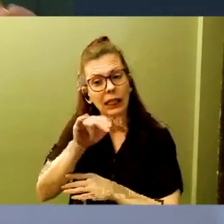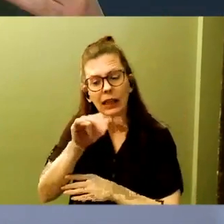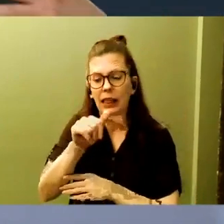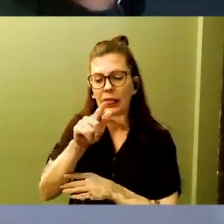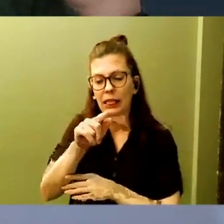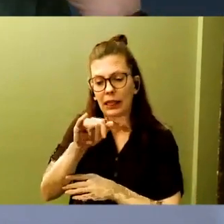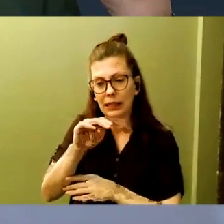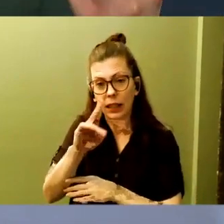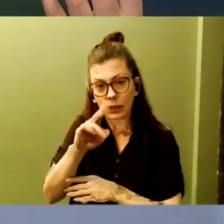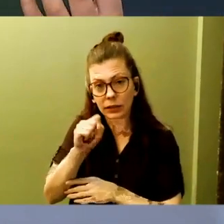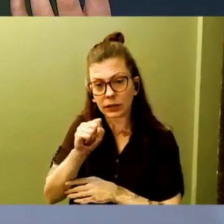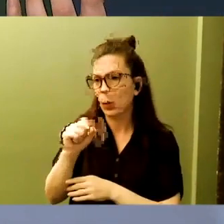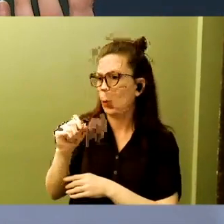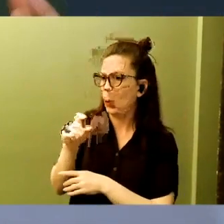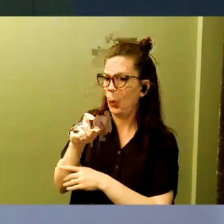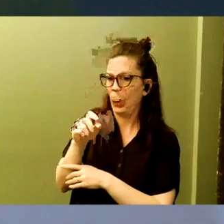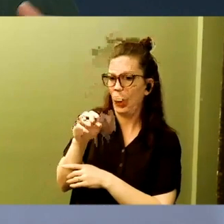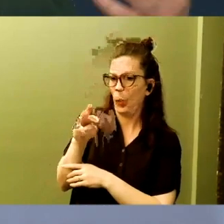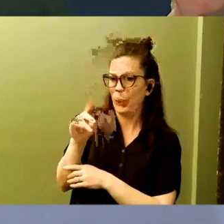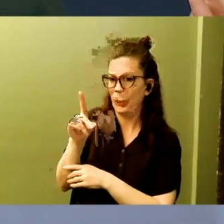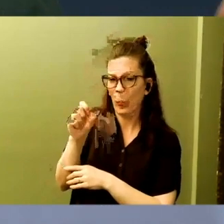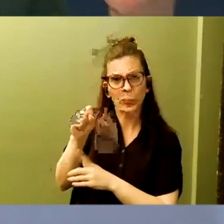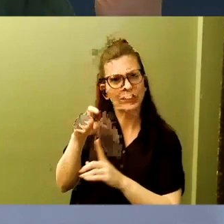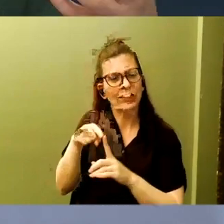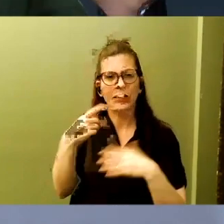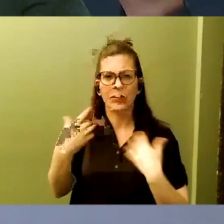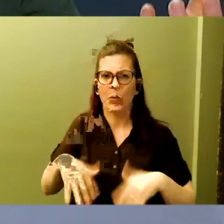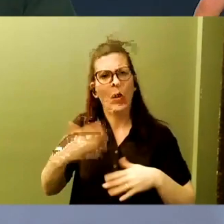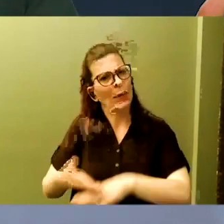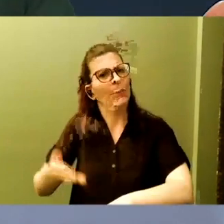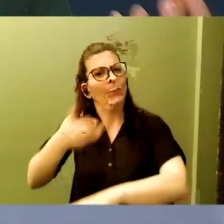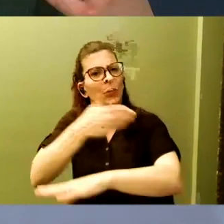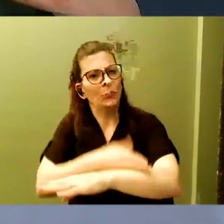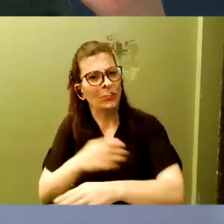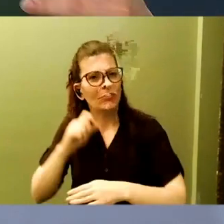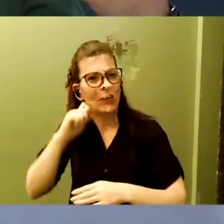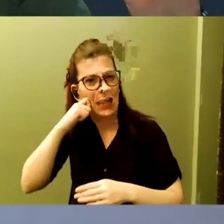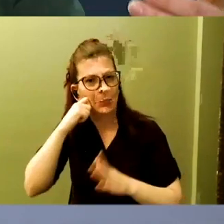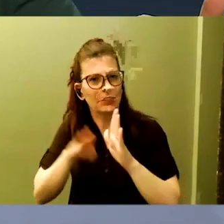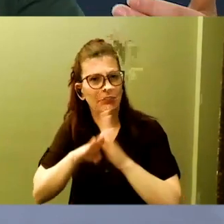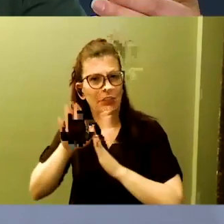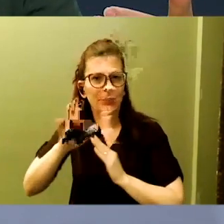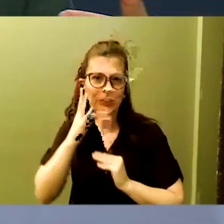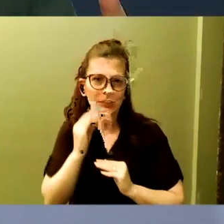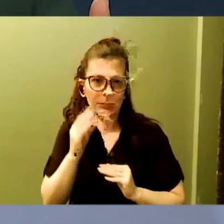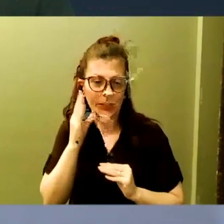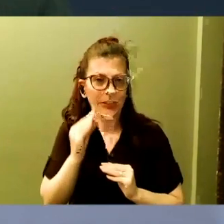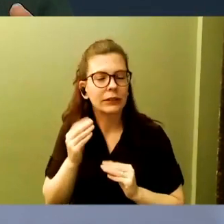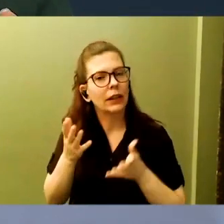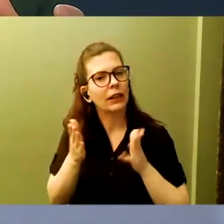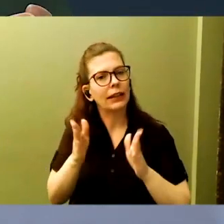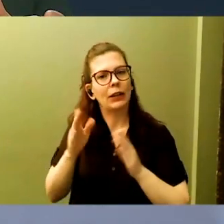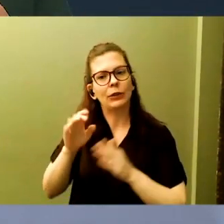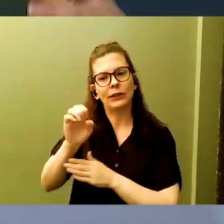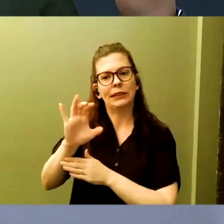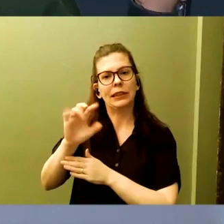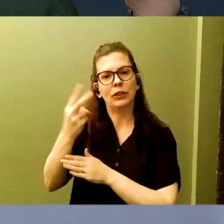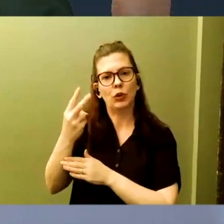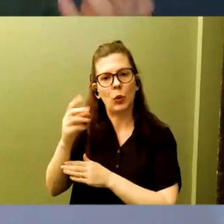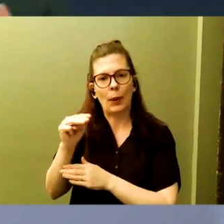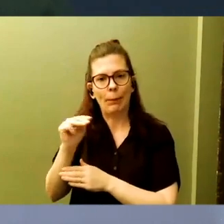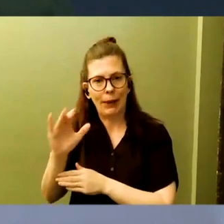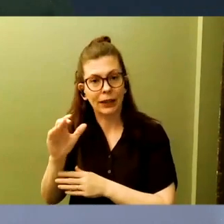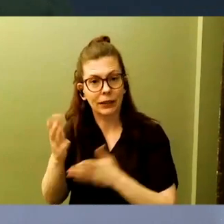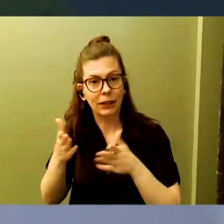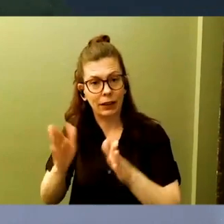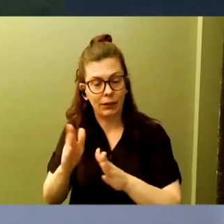like those are a step function improvement in the Apple developer experience that we enable with EC2 Mac. And like